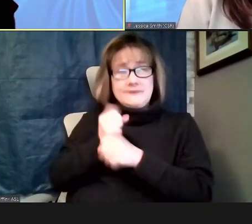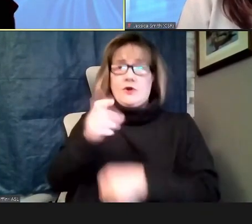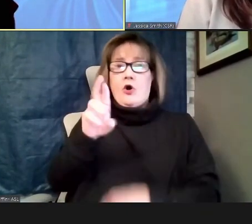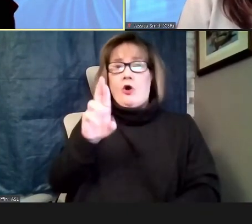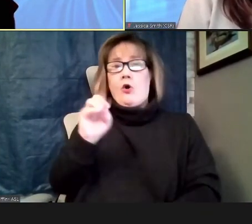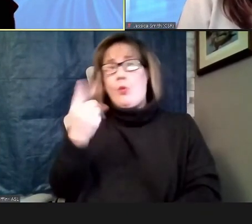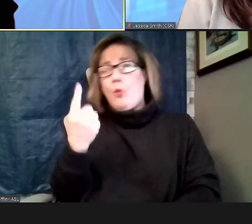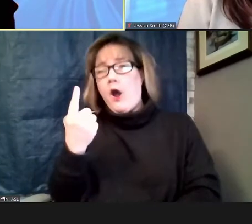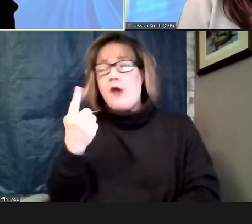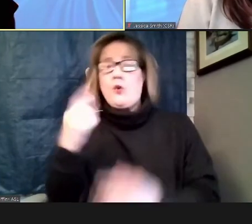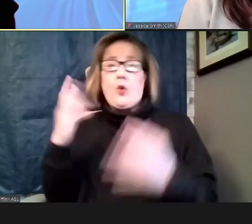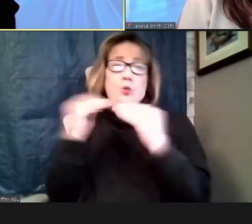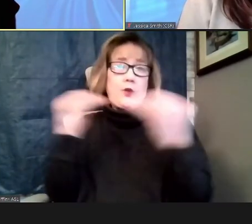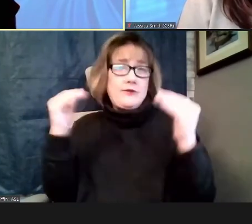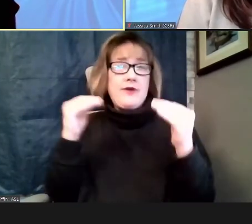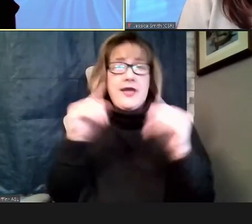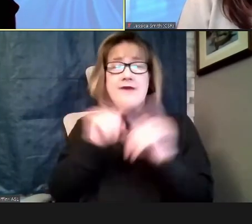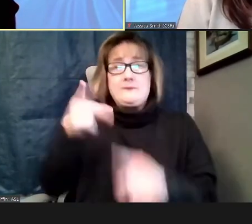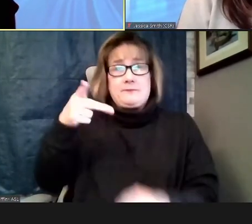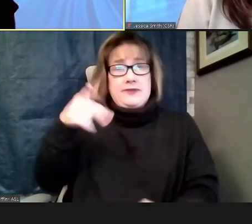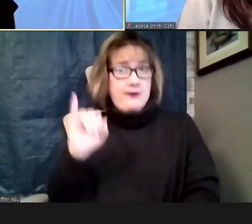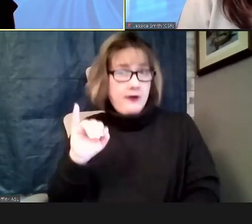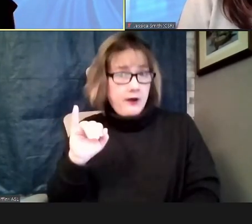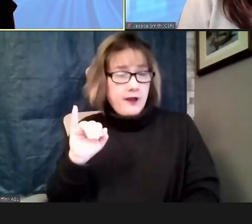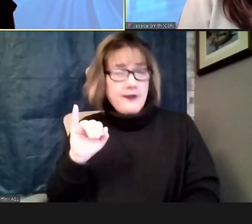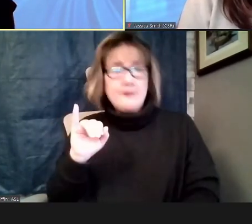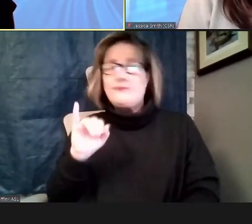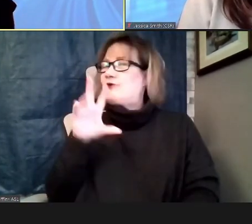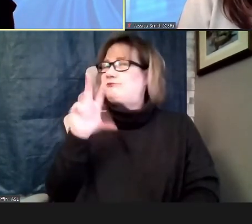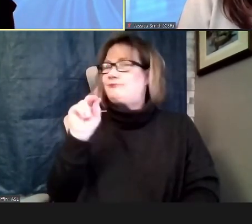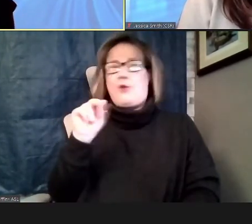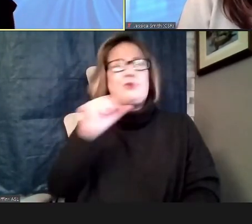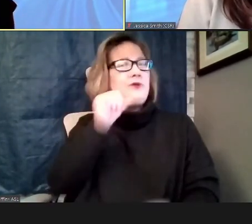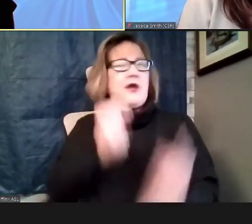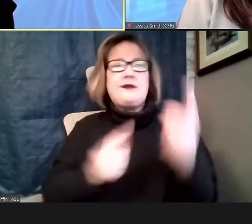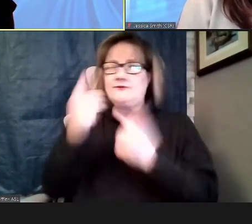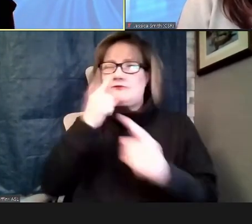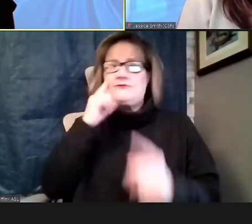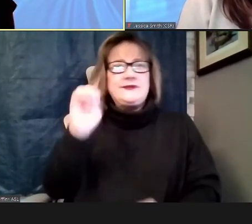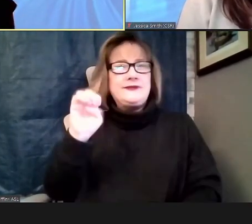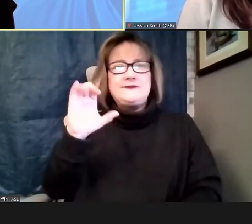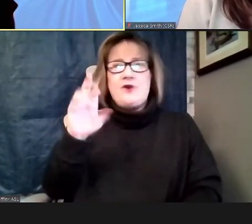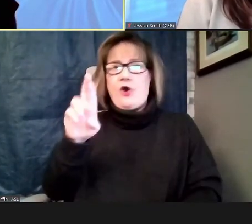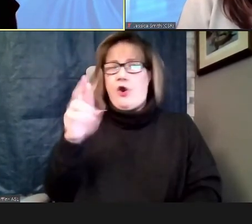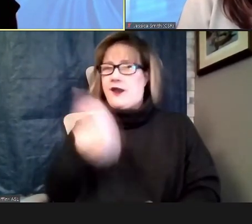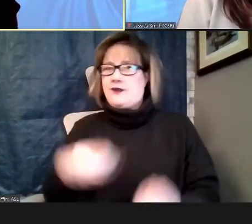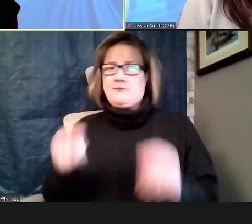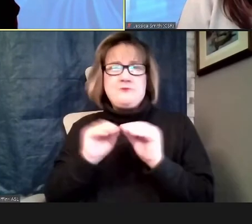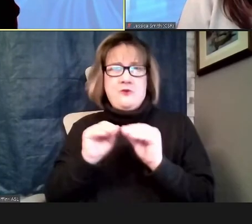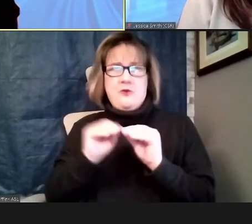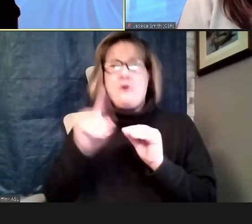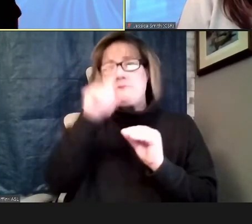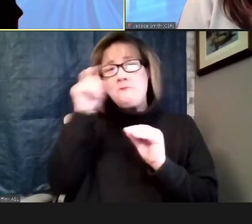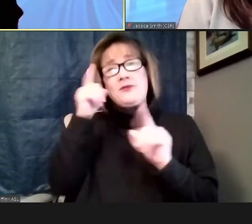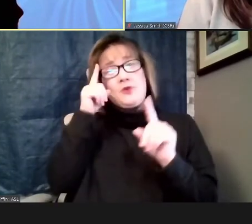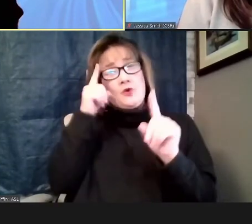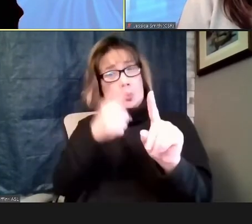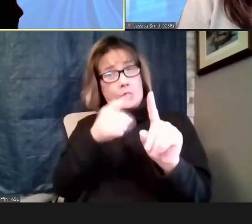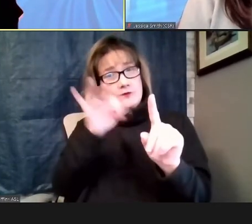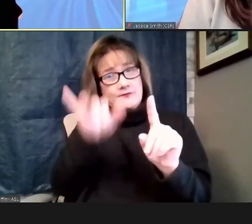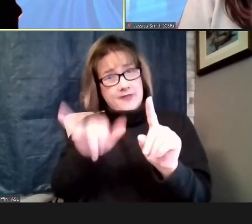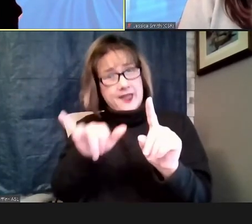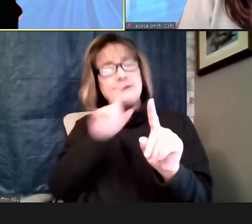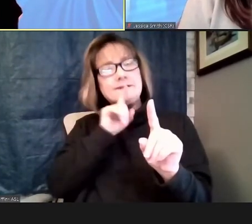or equivalent grant as a PI, then no, you're not considered for the ECR anymore, because one of the goals of that is to make